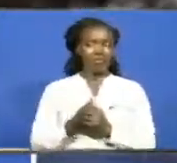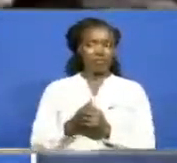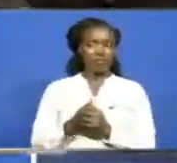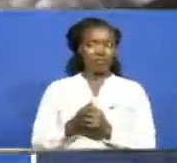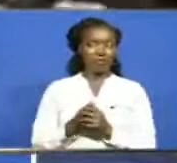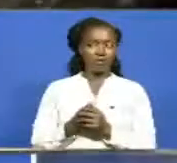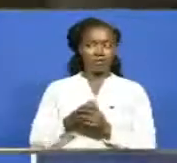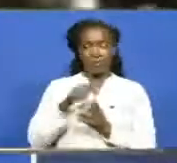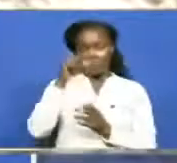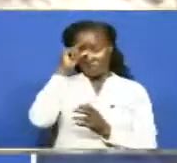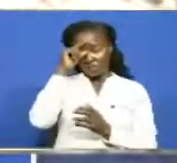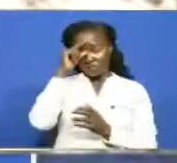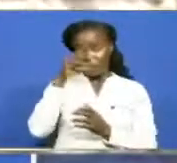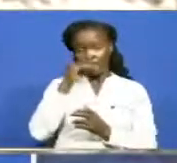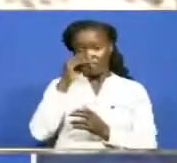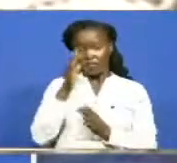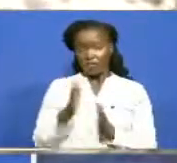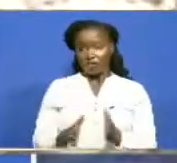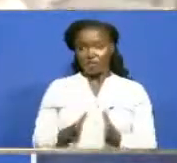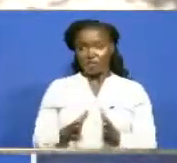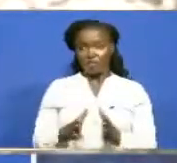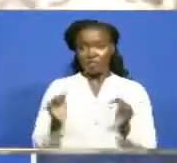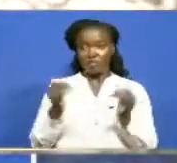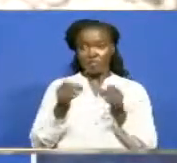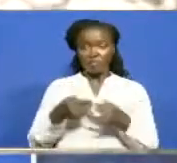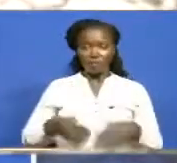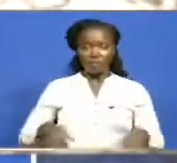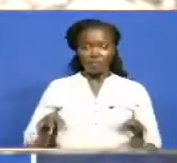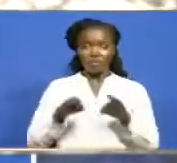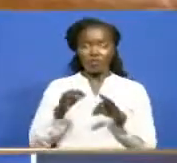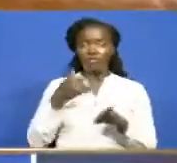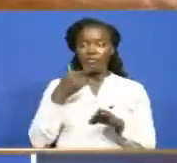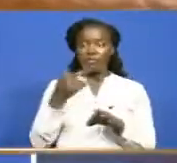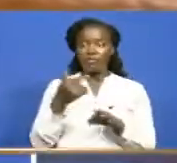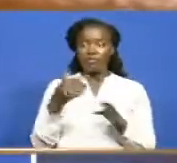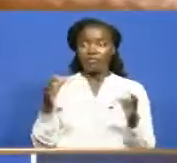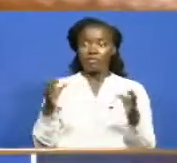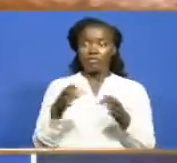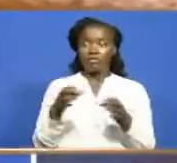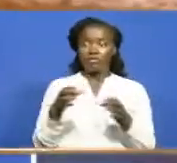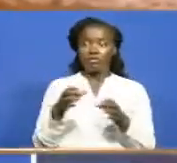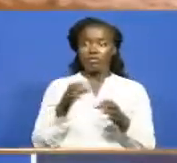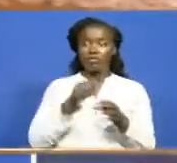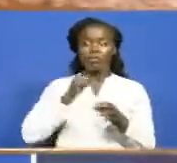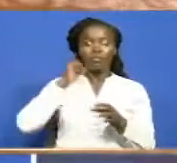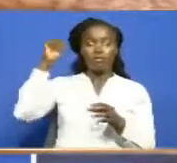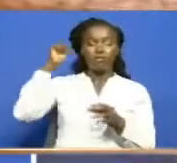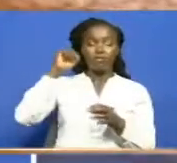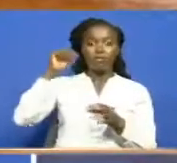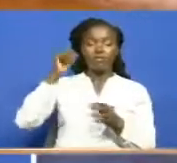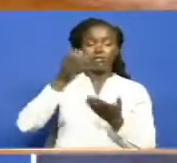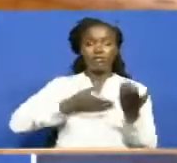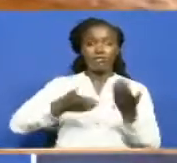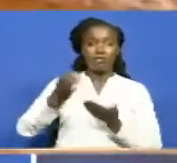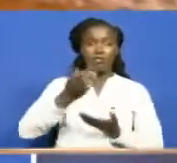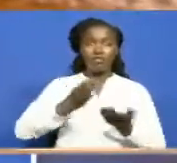Guingjiang, government spokesperson at a news conference, said that the company should not politicize its economic